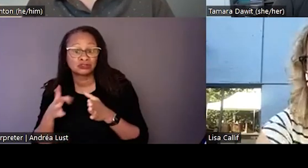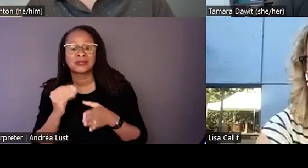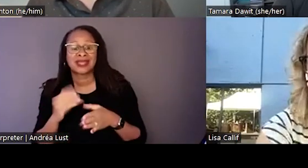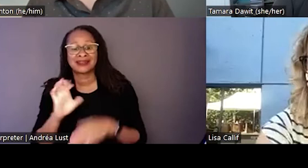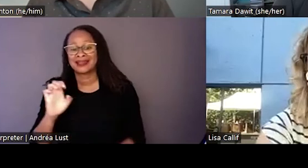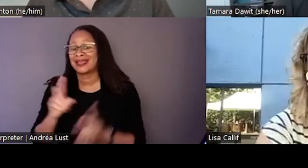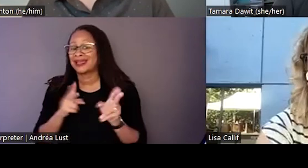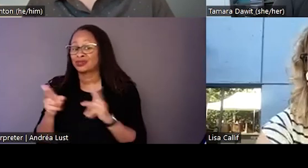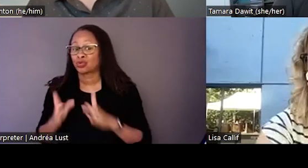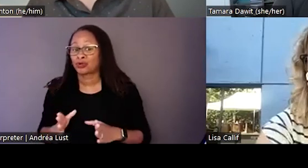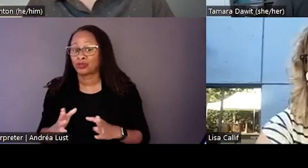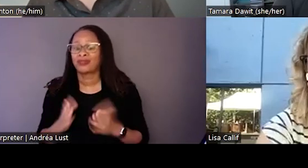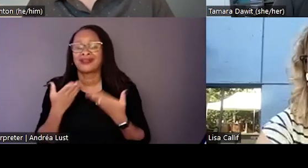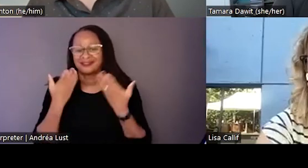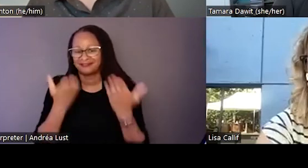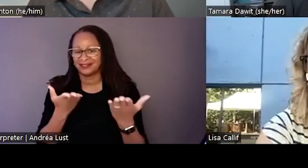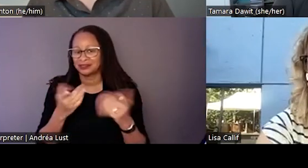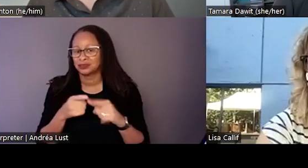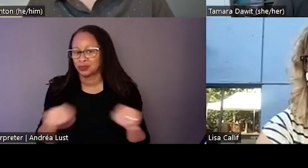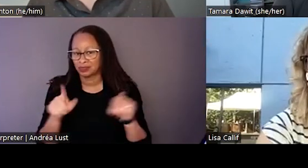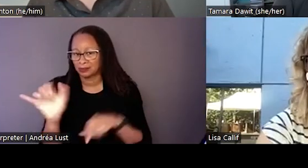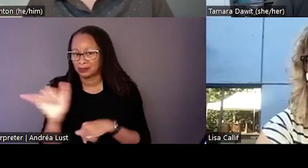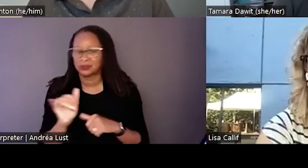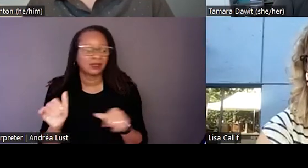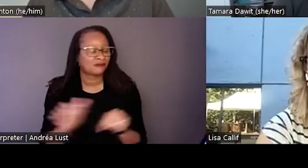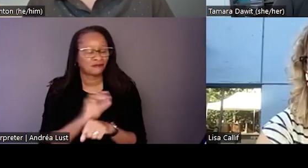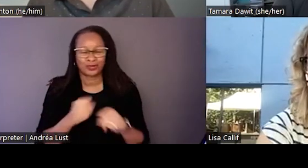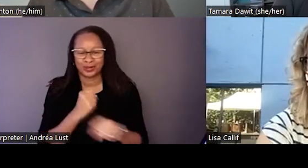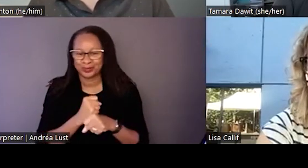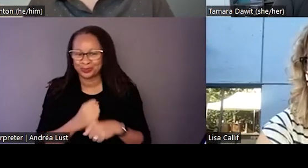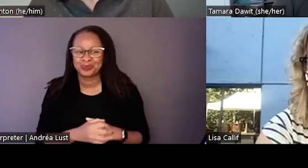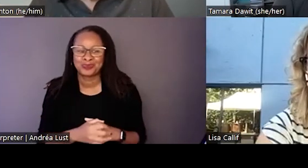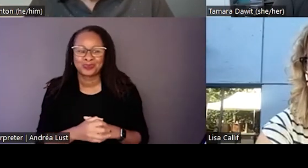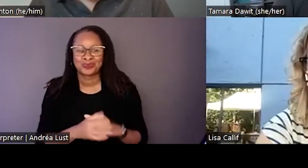editorial advice to them all year round,